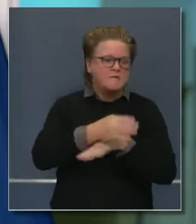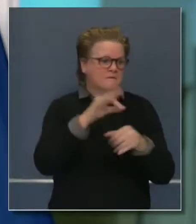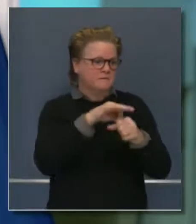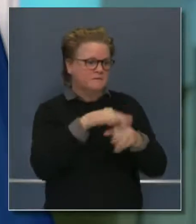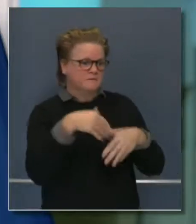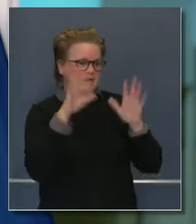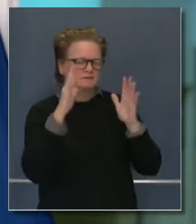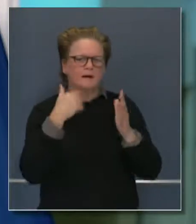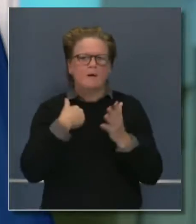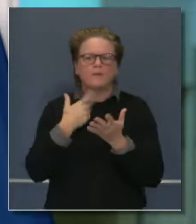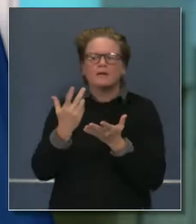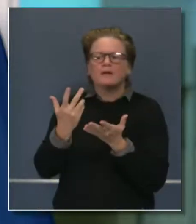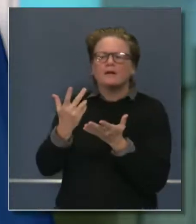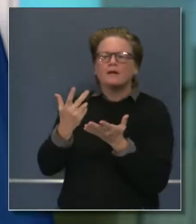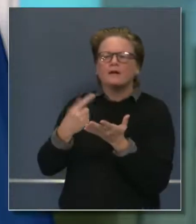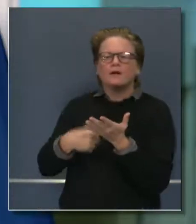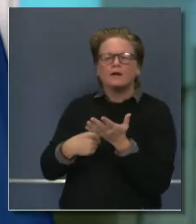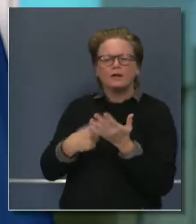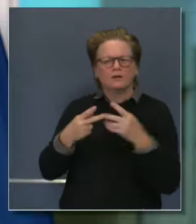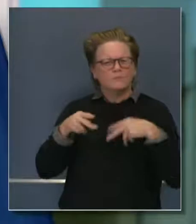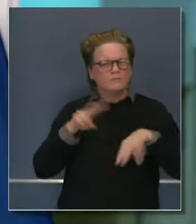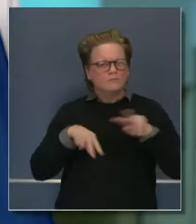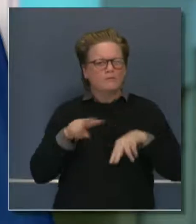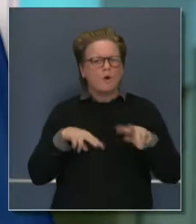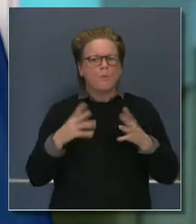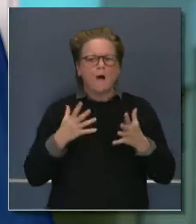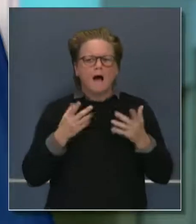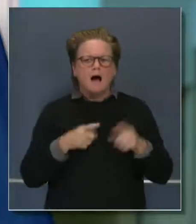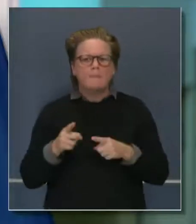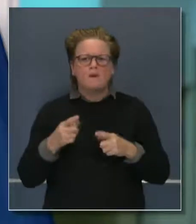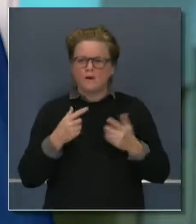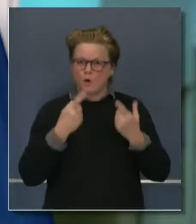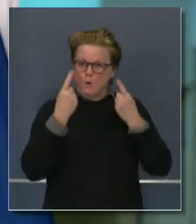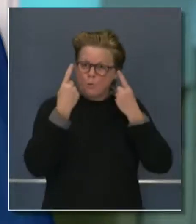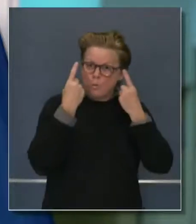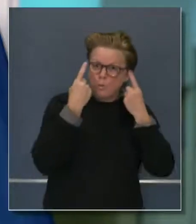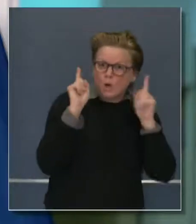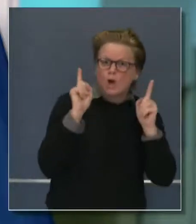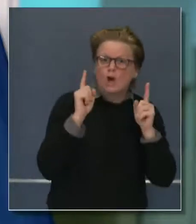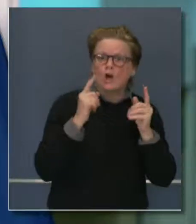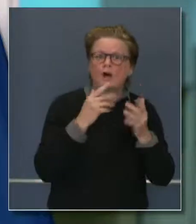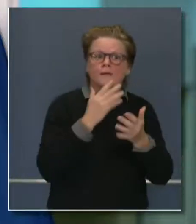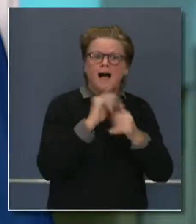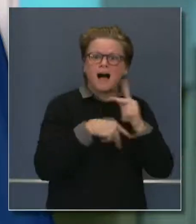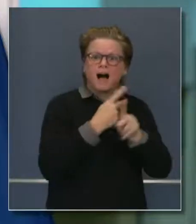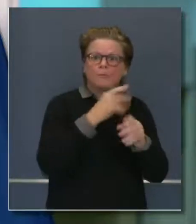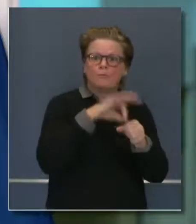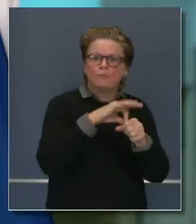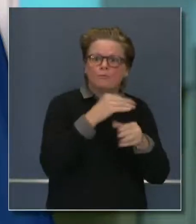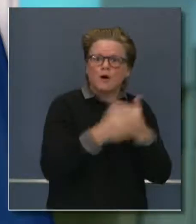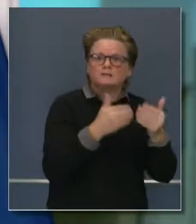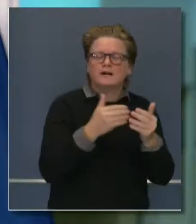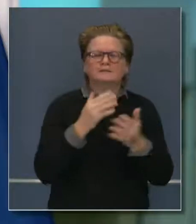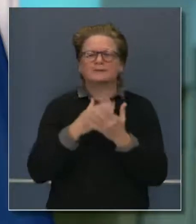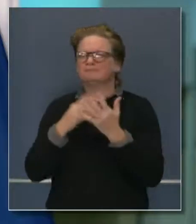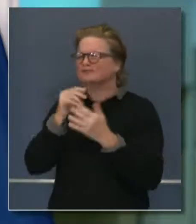went wrong. We'll learn a lot in that process and make a determination. As it relates to